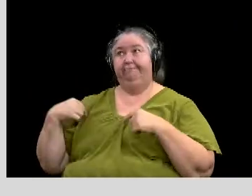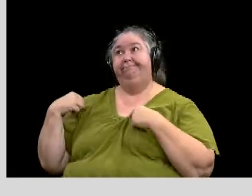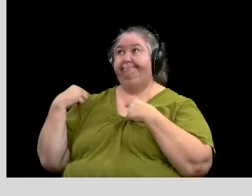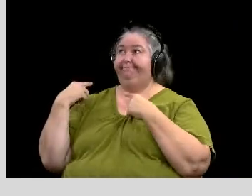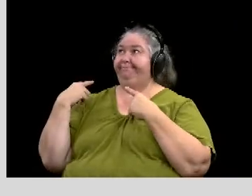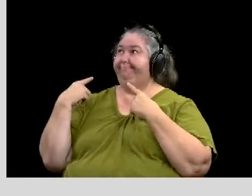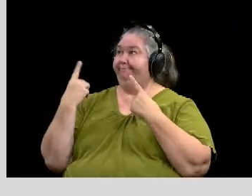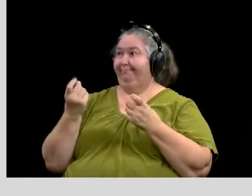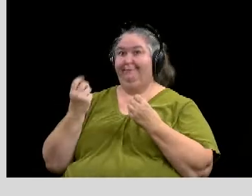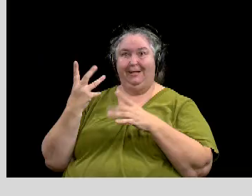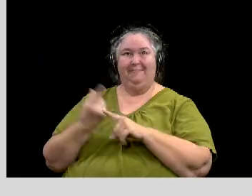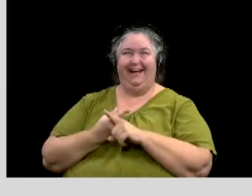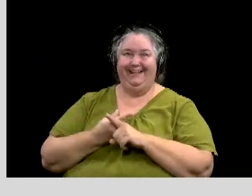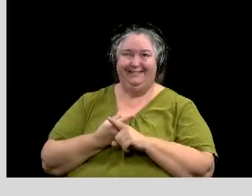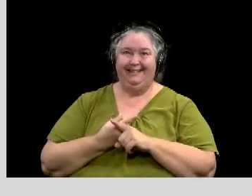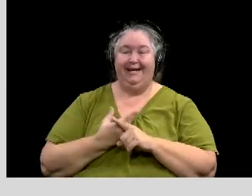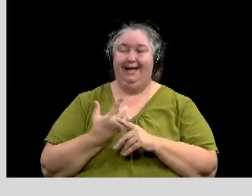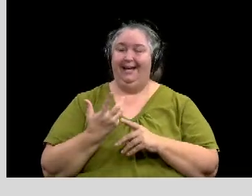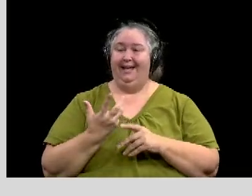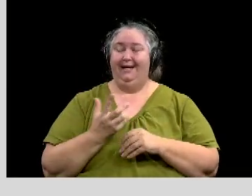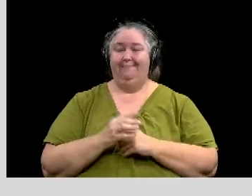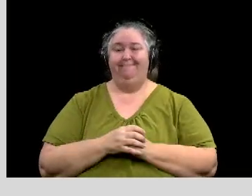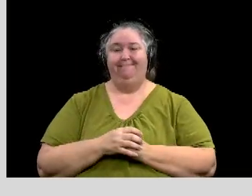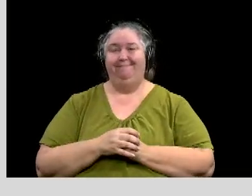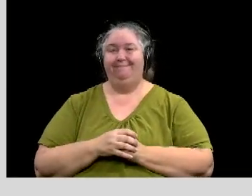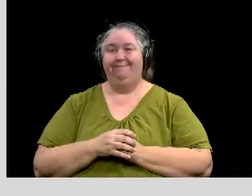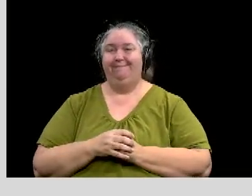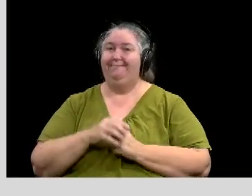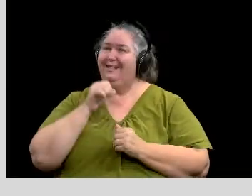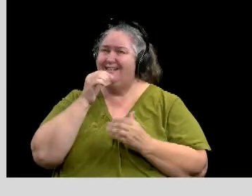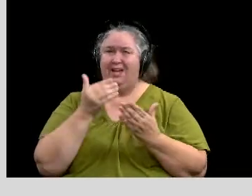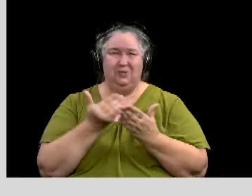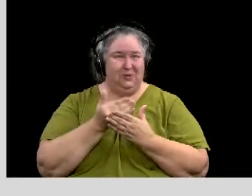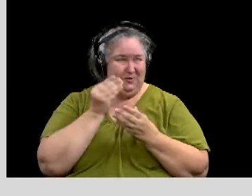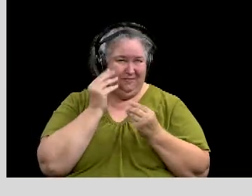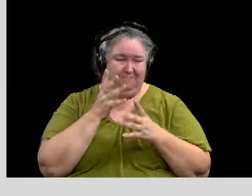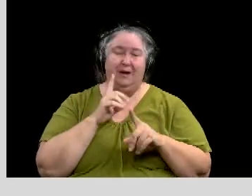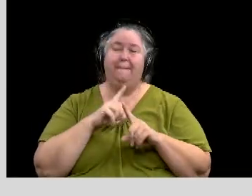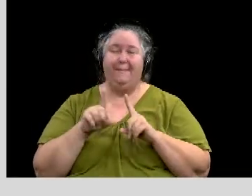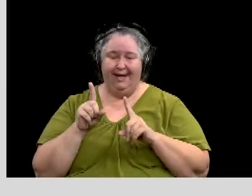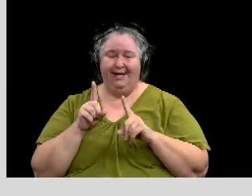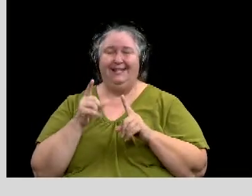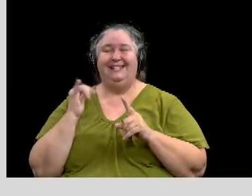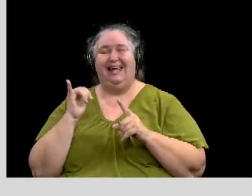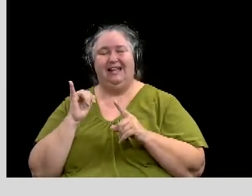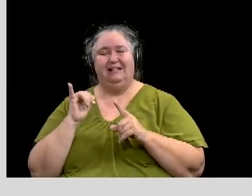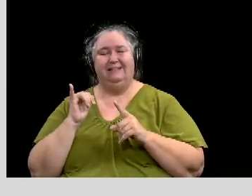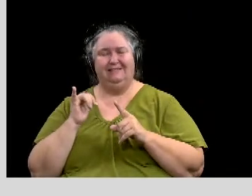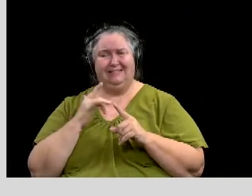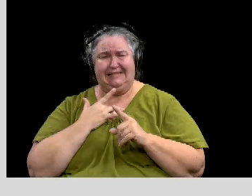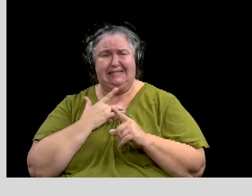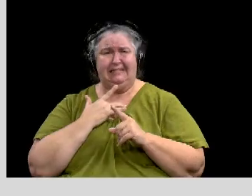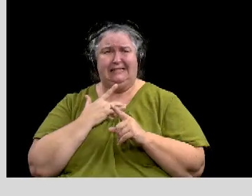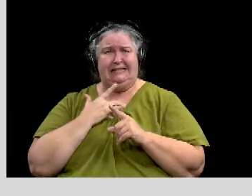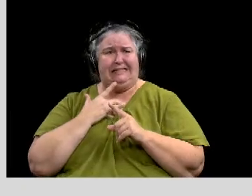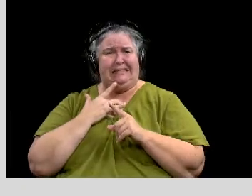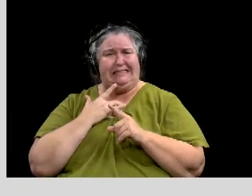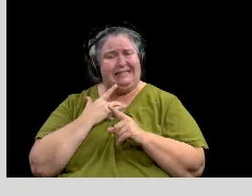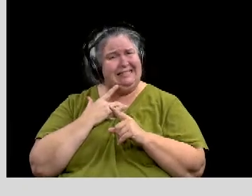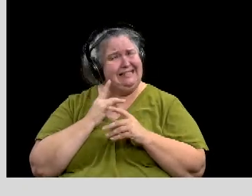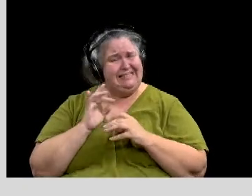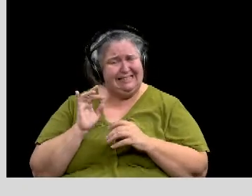while it's not new information, it comes with a renewed sense of urgency and maybe even some degree of pleading.